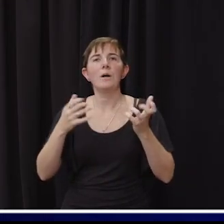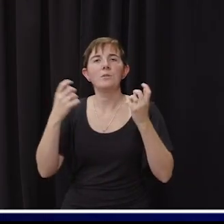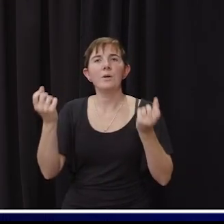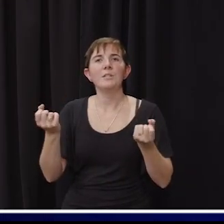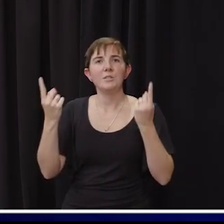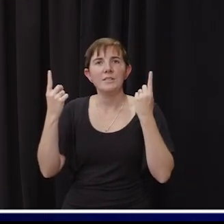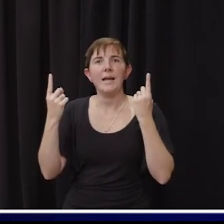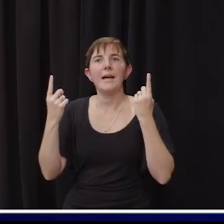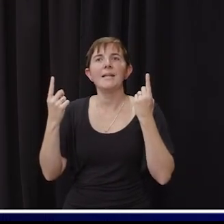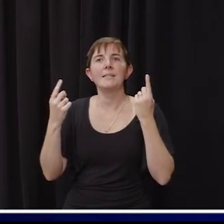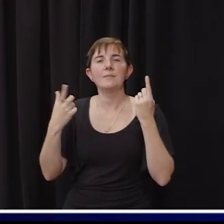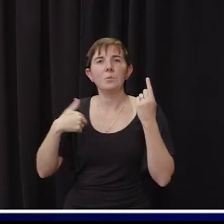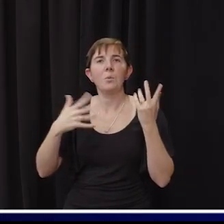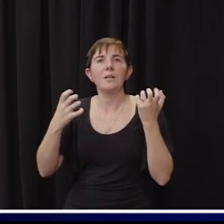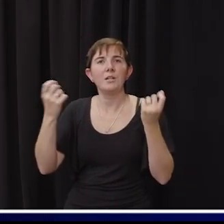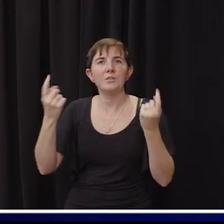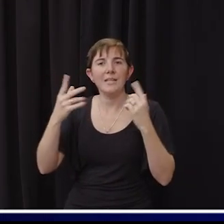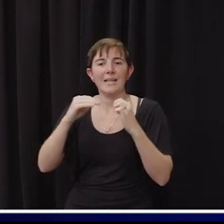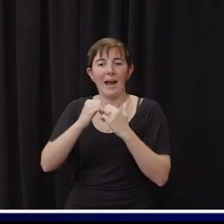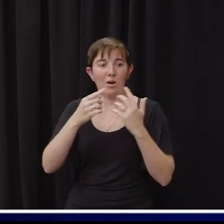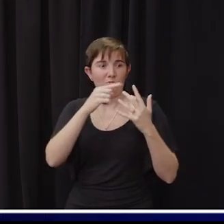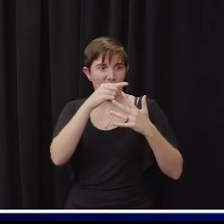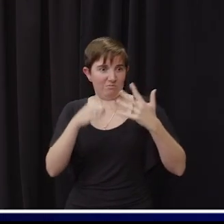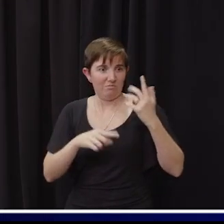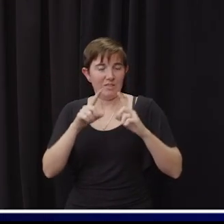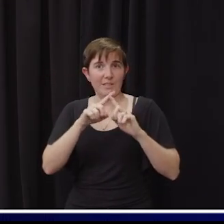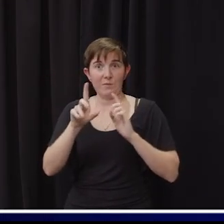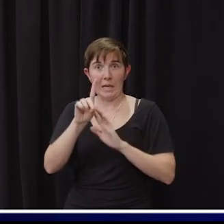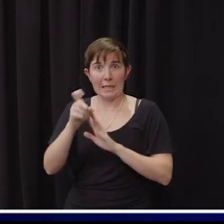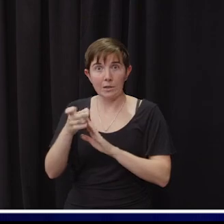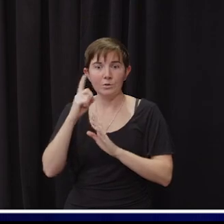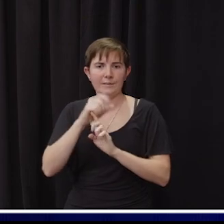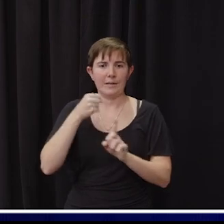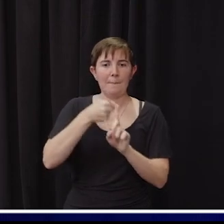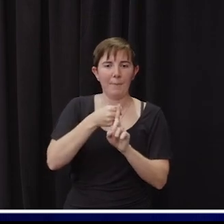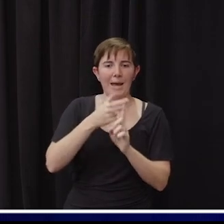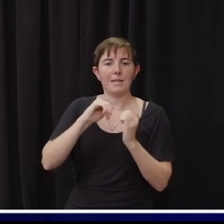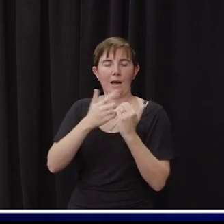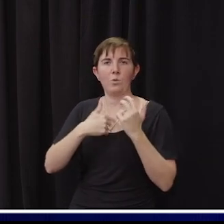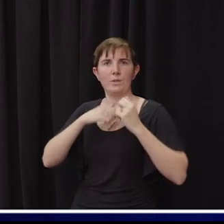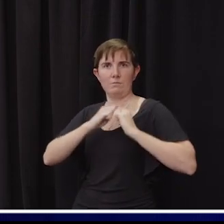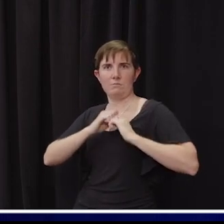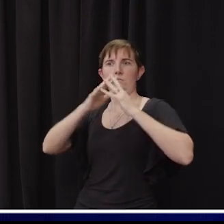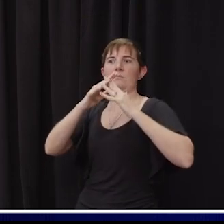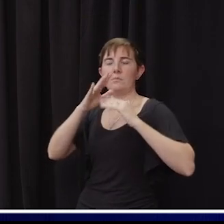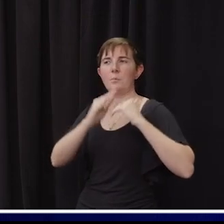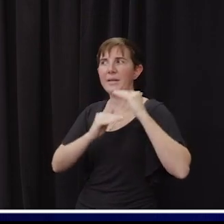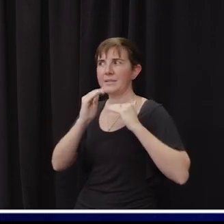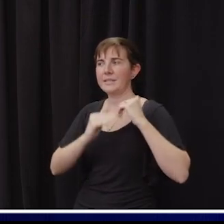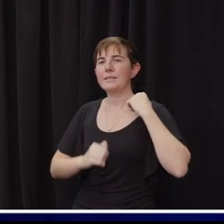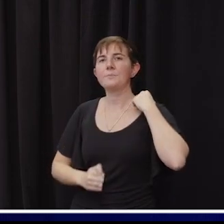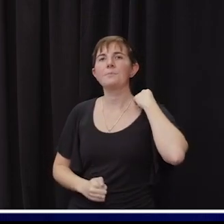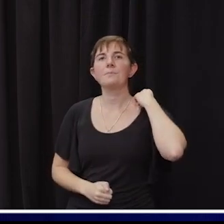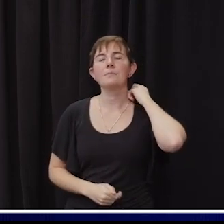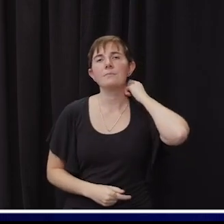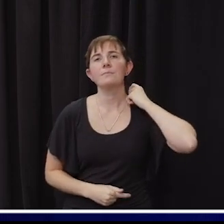understand and understand how that impacts the way we design buildings. The other thing is